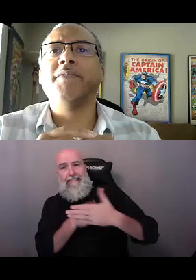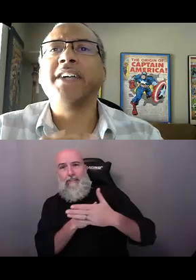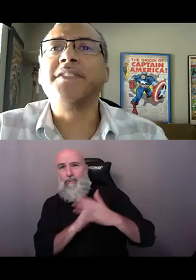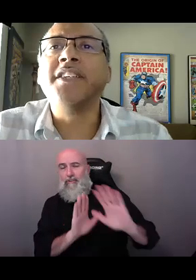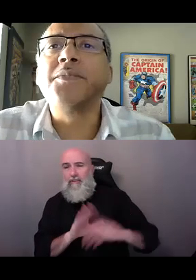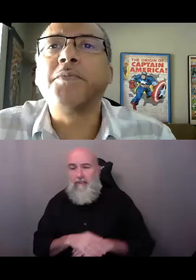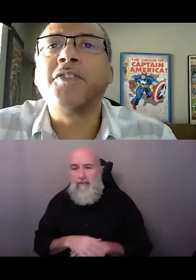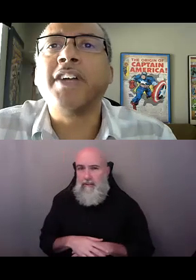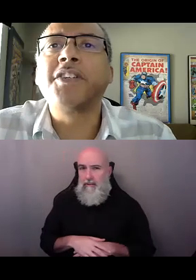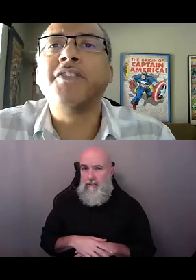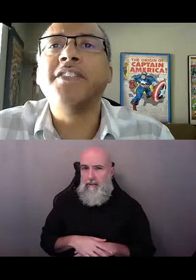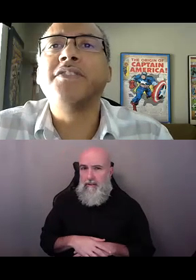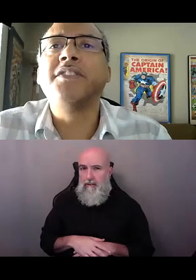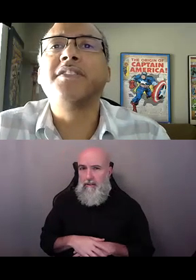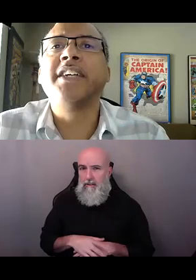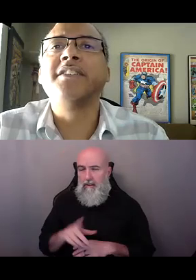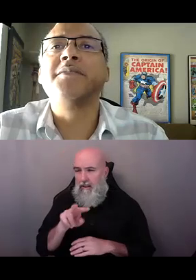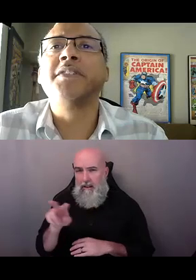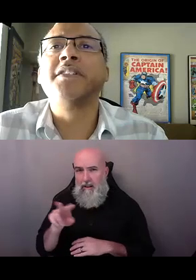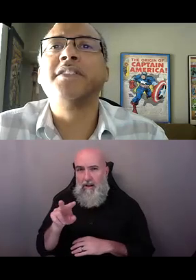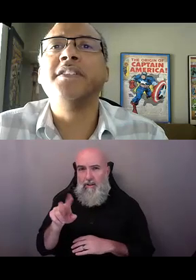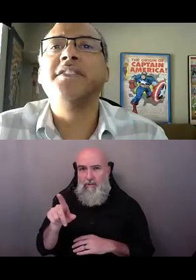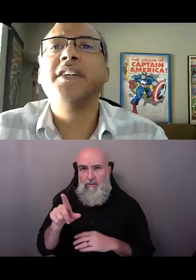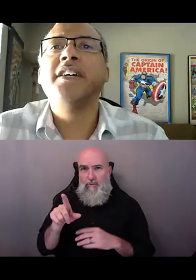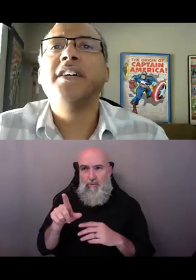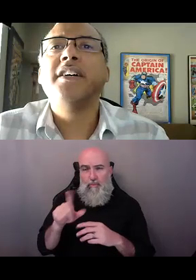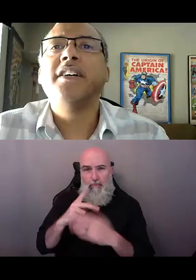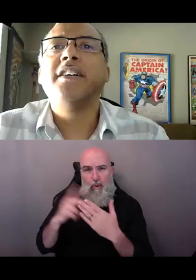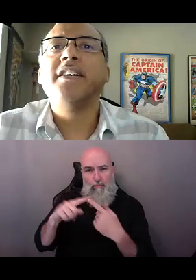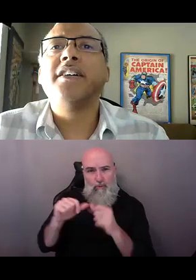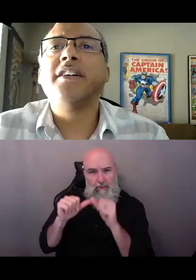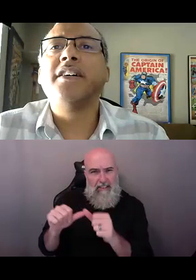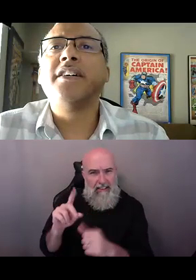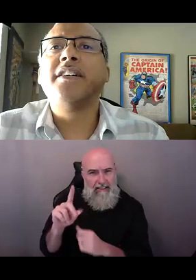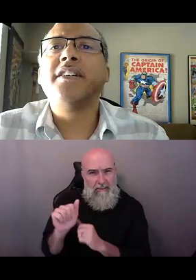mRNA vaccines programmed to create two distinct disabilities?